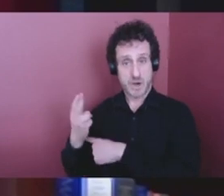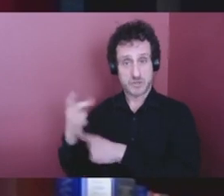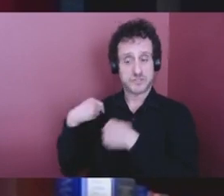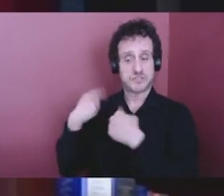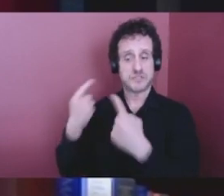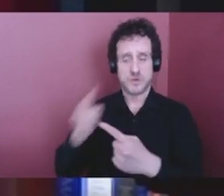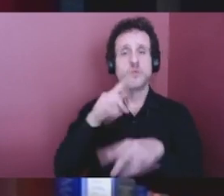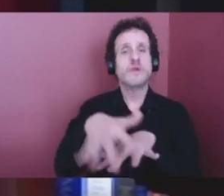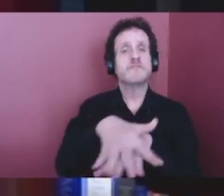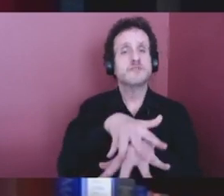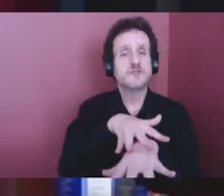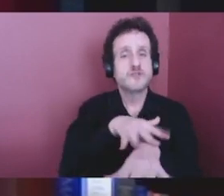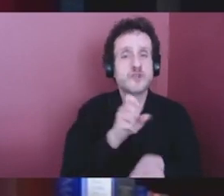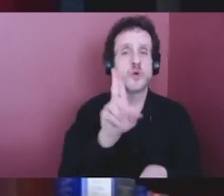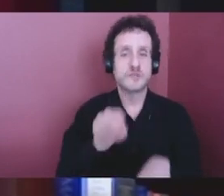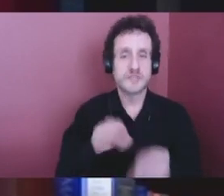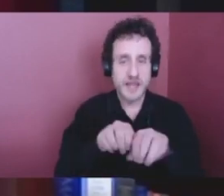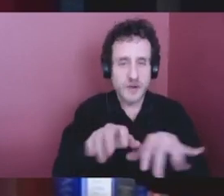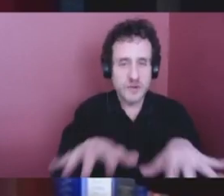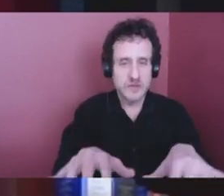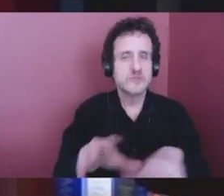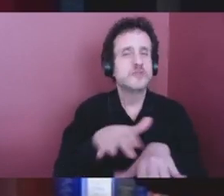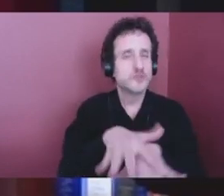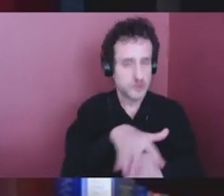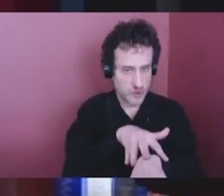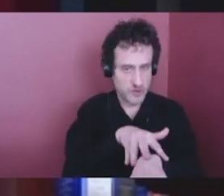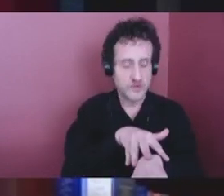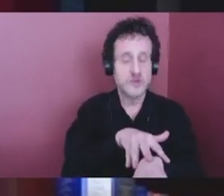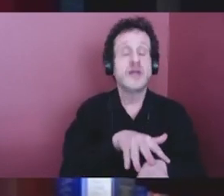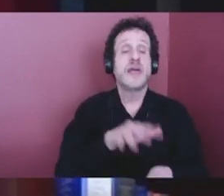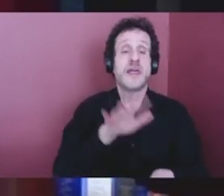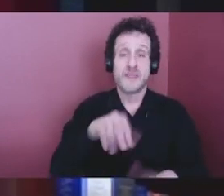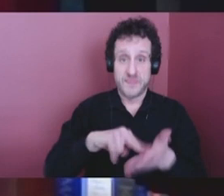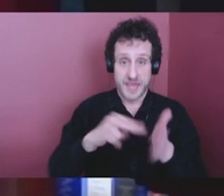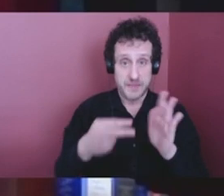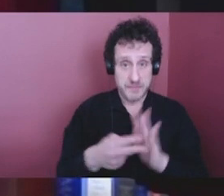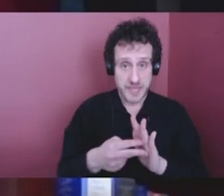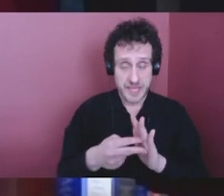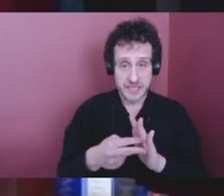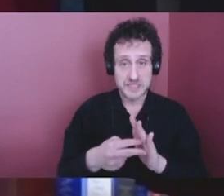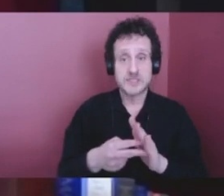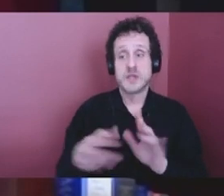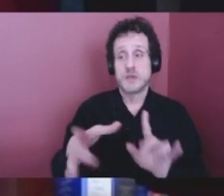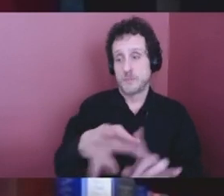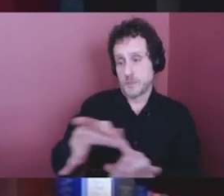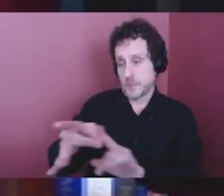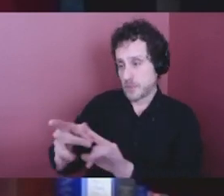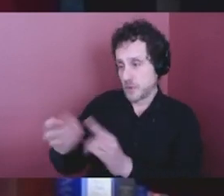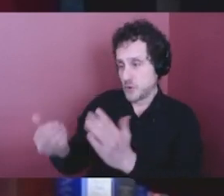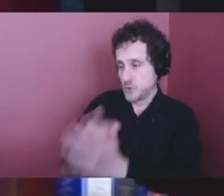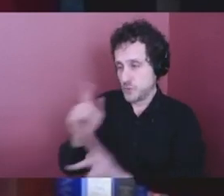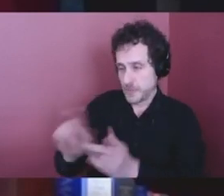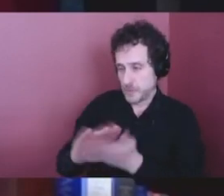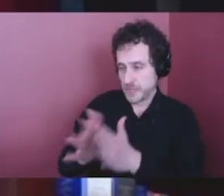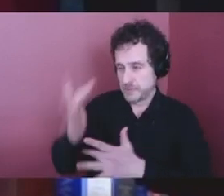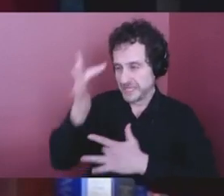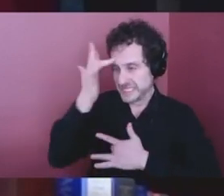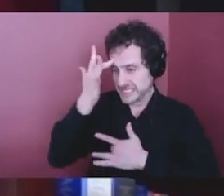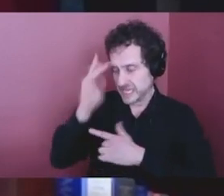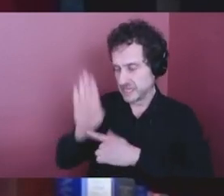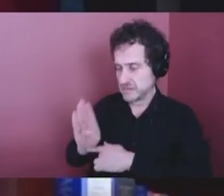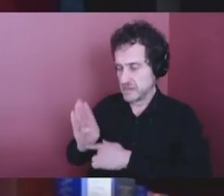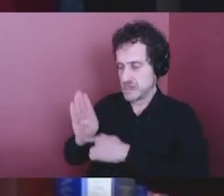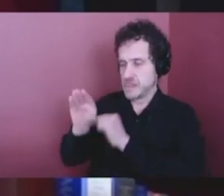transmission. When we do that, it leads to a slower rate of infections over a longer period of